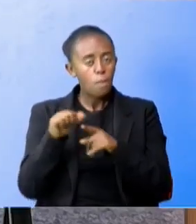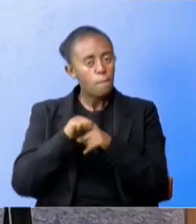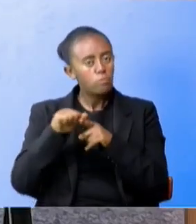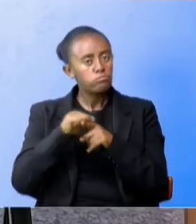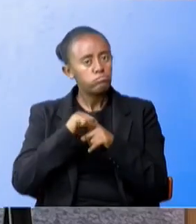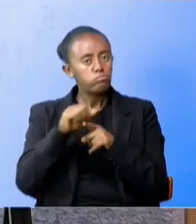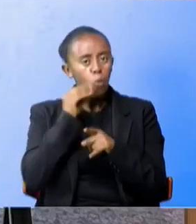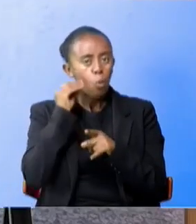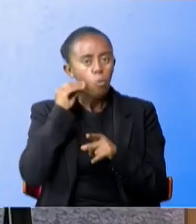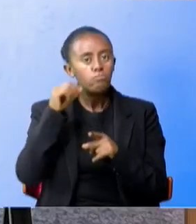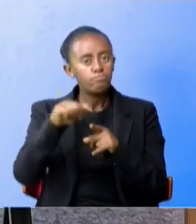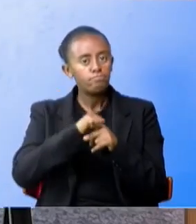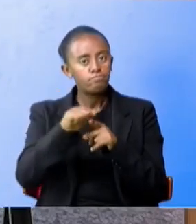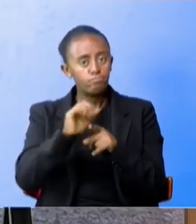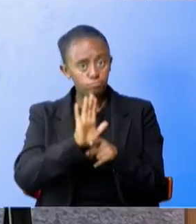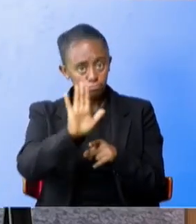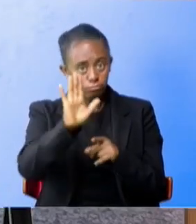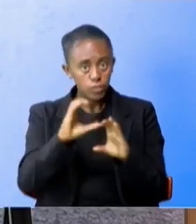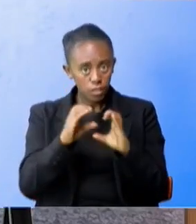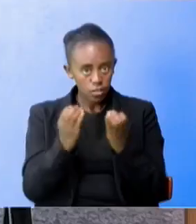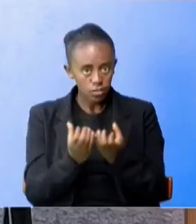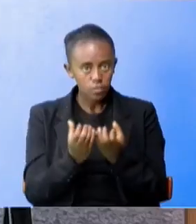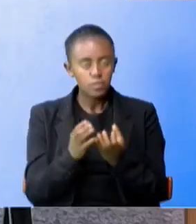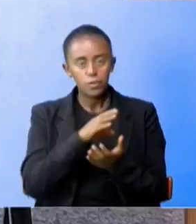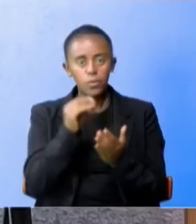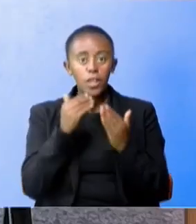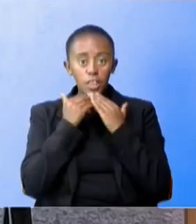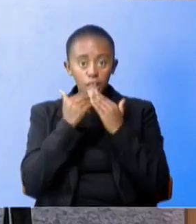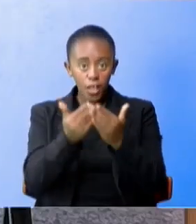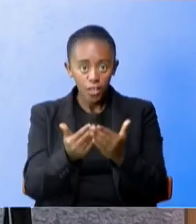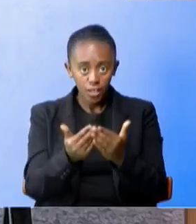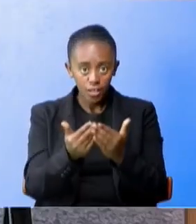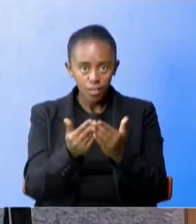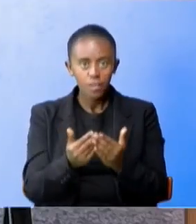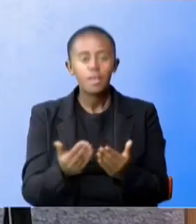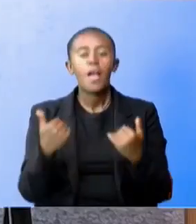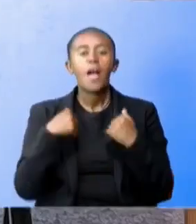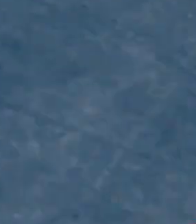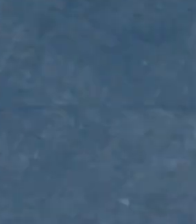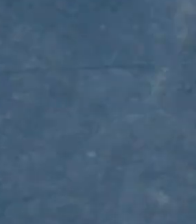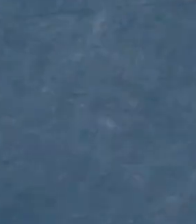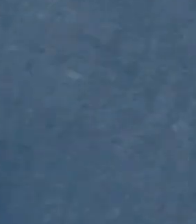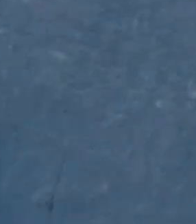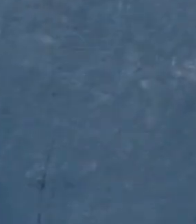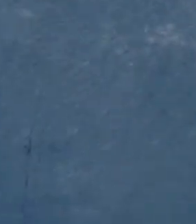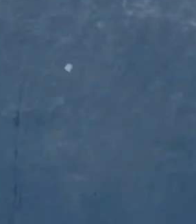practice at home and in your classrooms. And thank you all for coming, and have a good time.